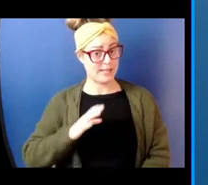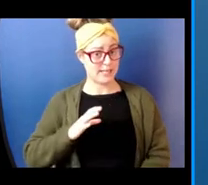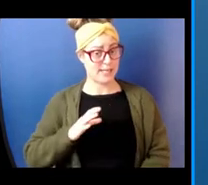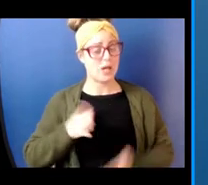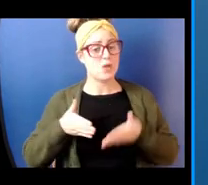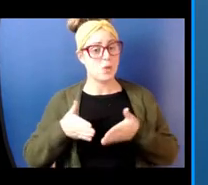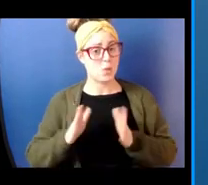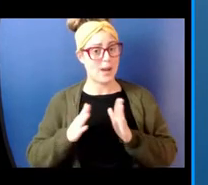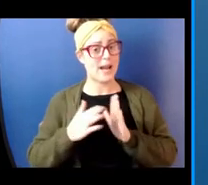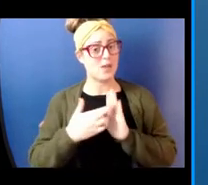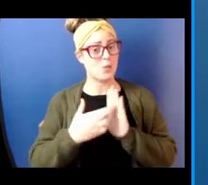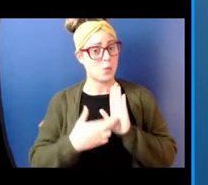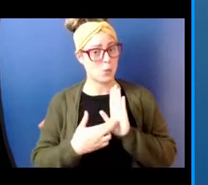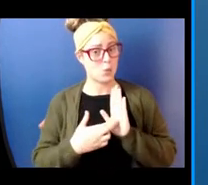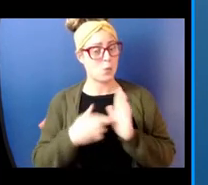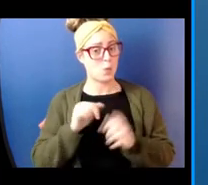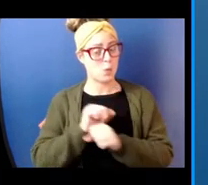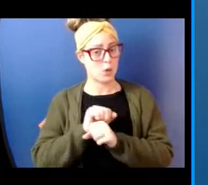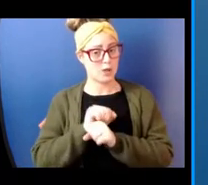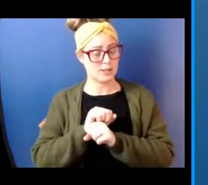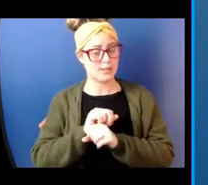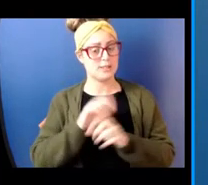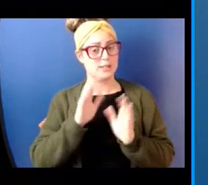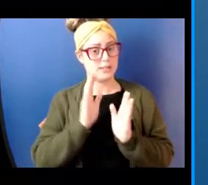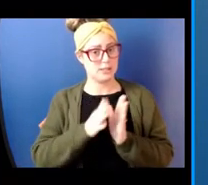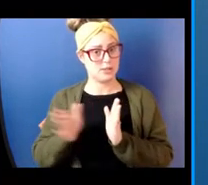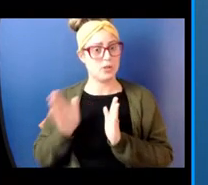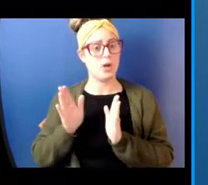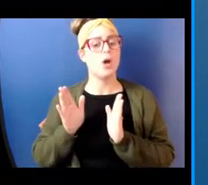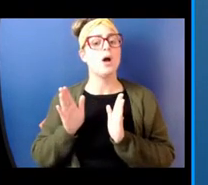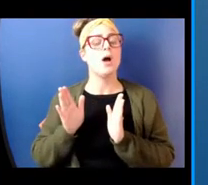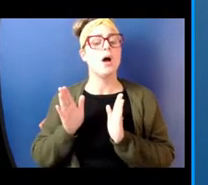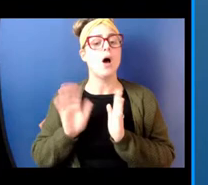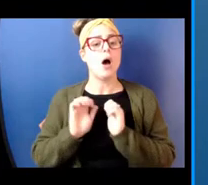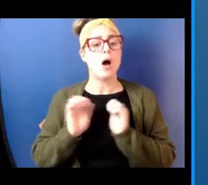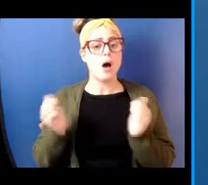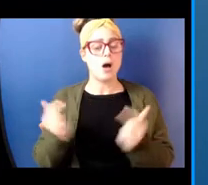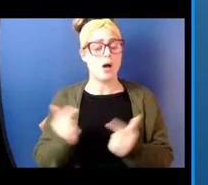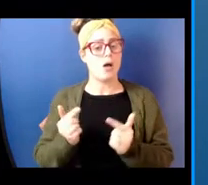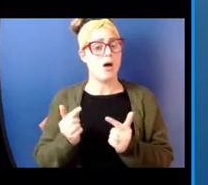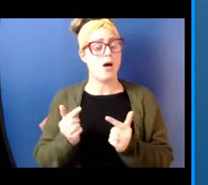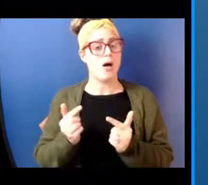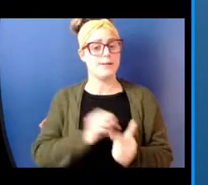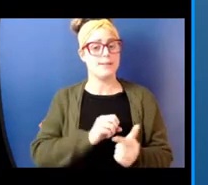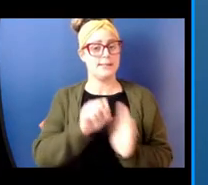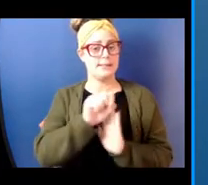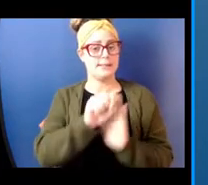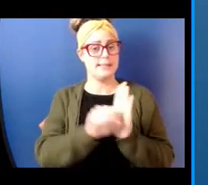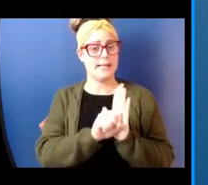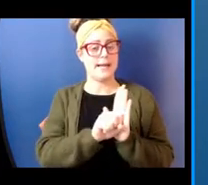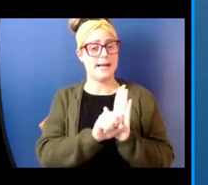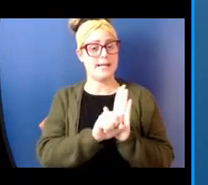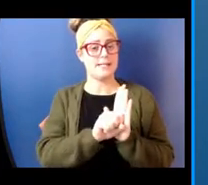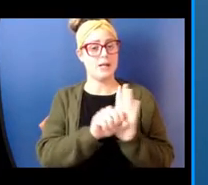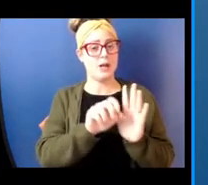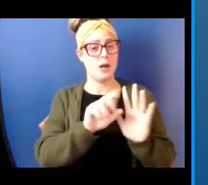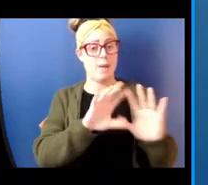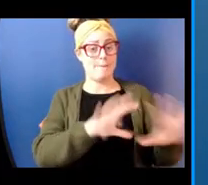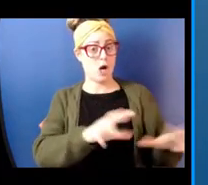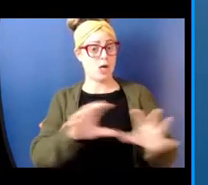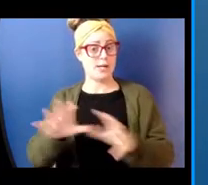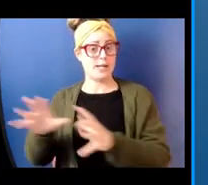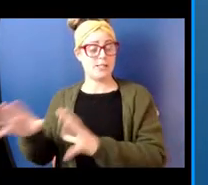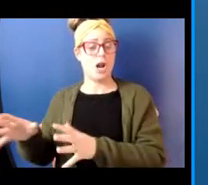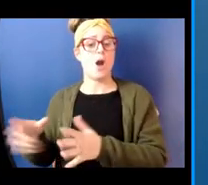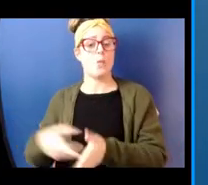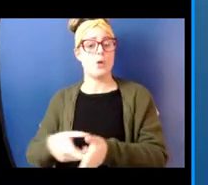works is that all of the state parties are required to hold their primaries during